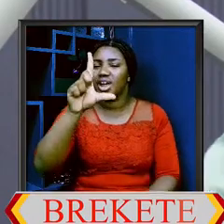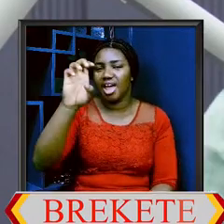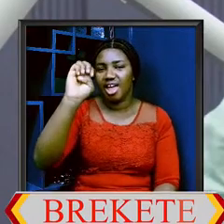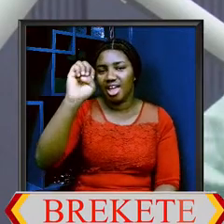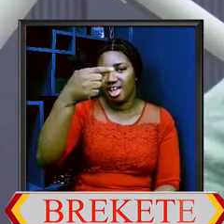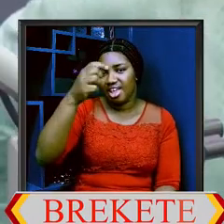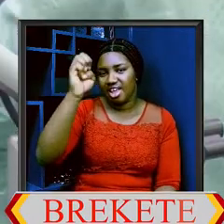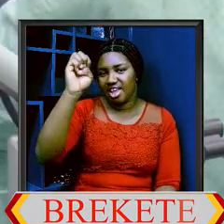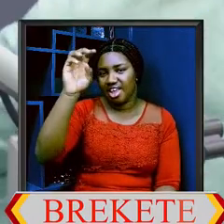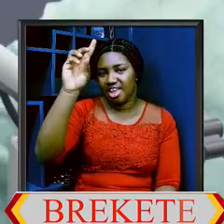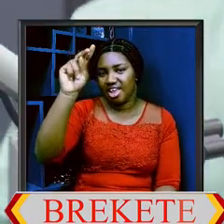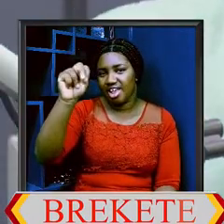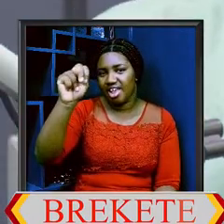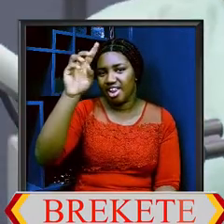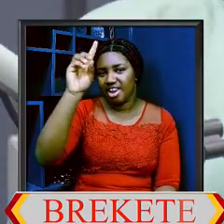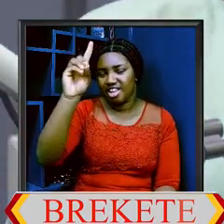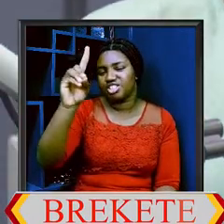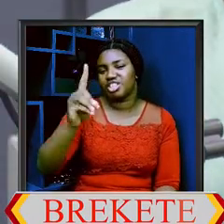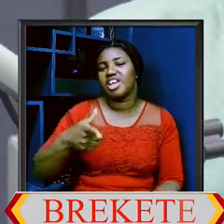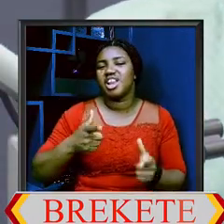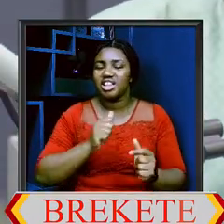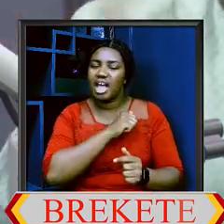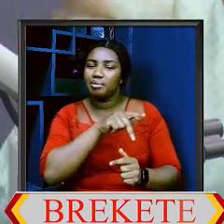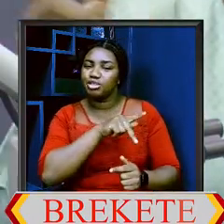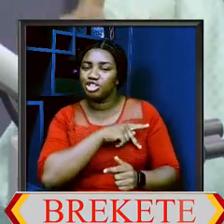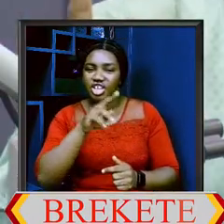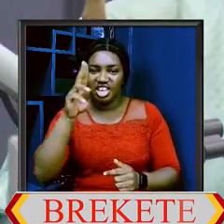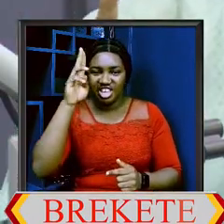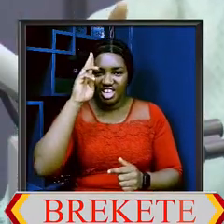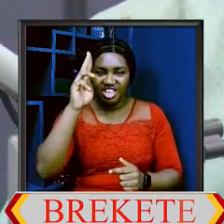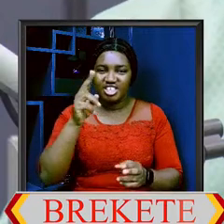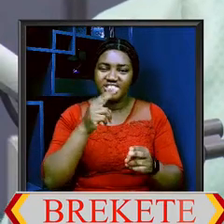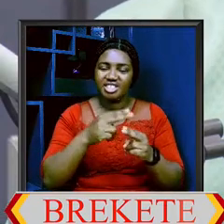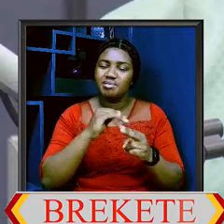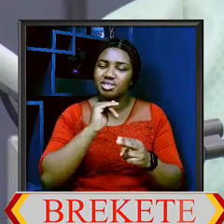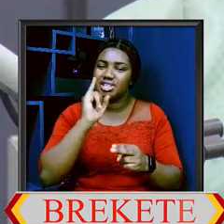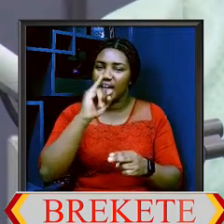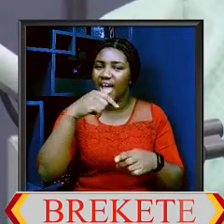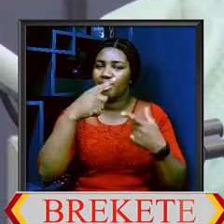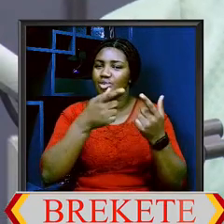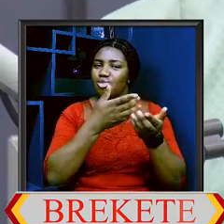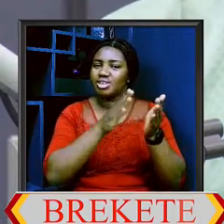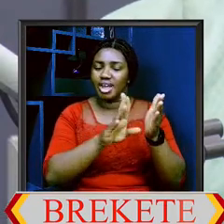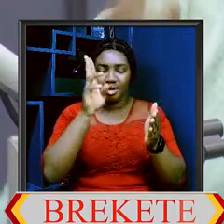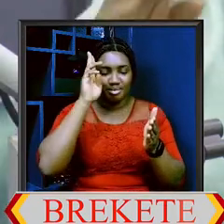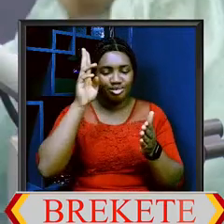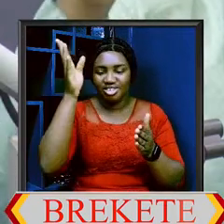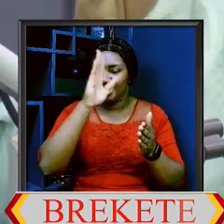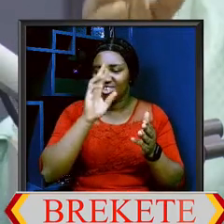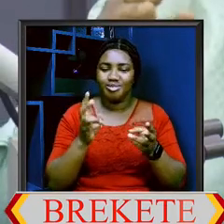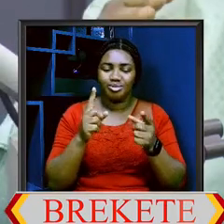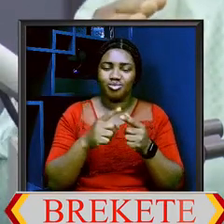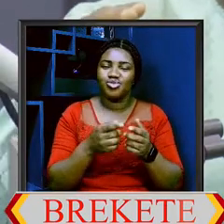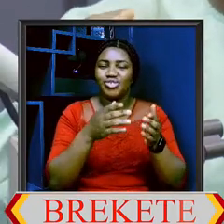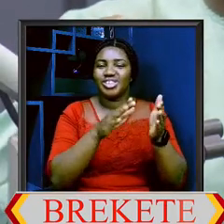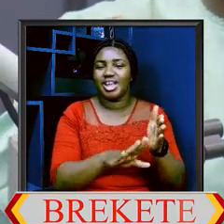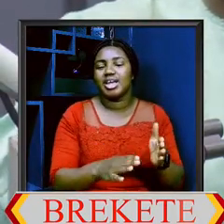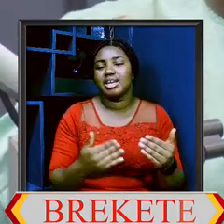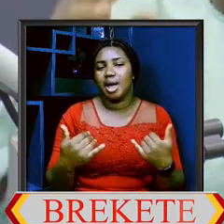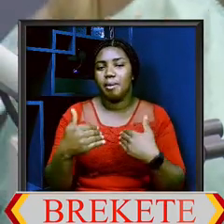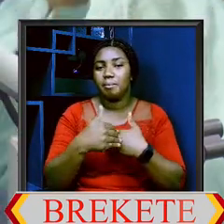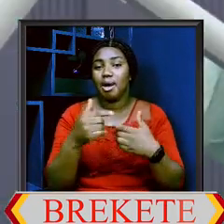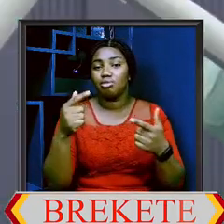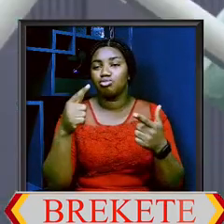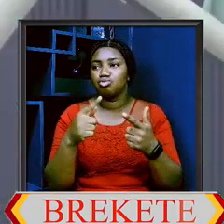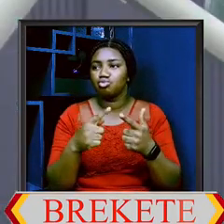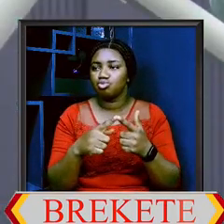appreciate I go die too I go die but you no one die you know one die back to the